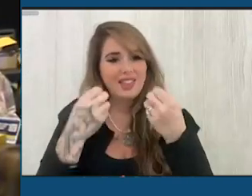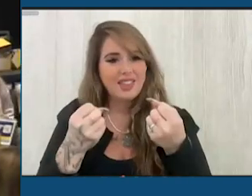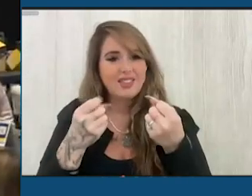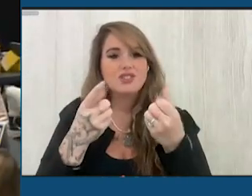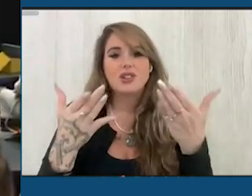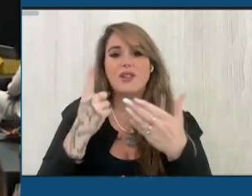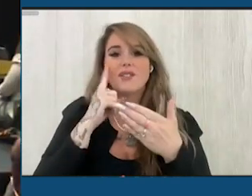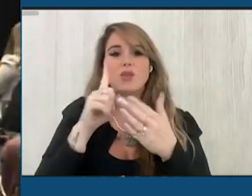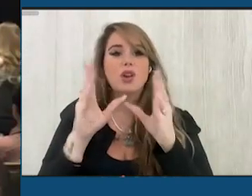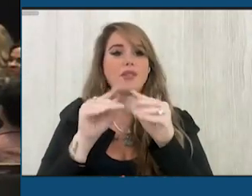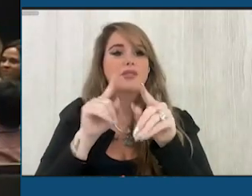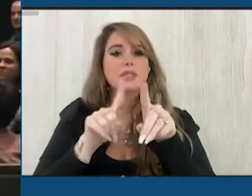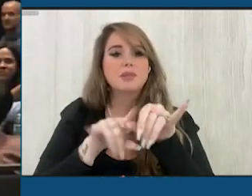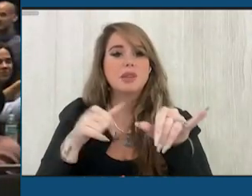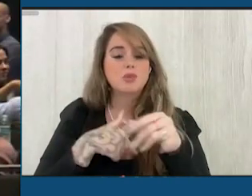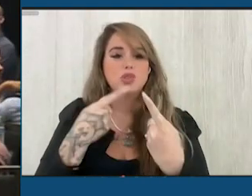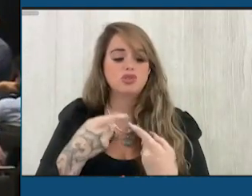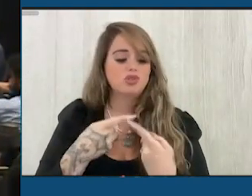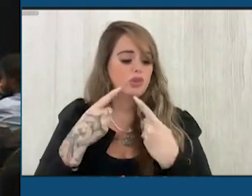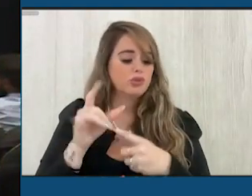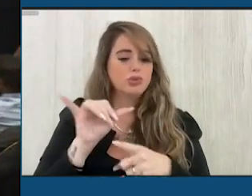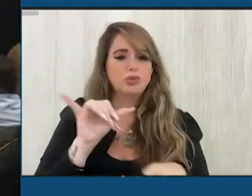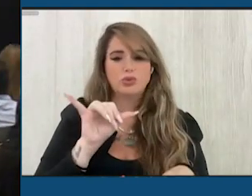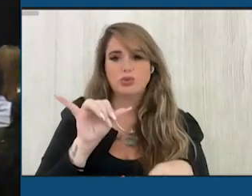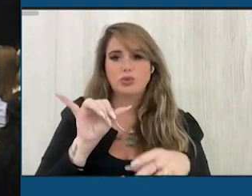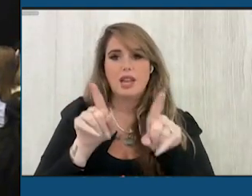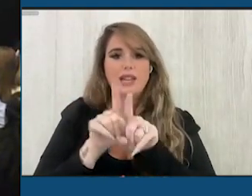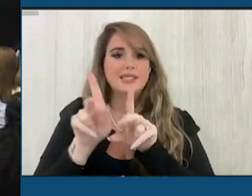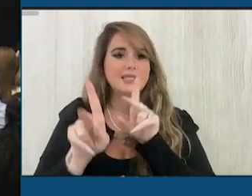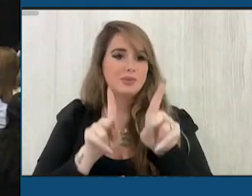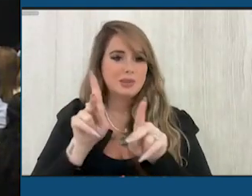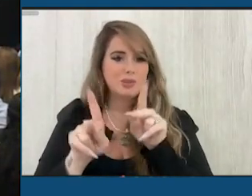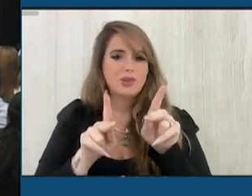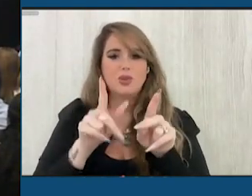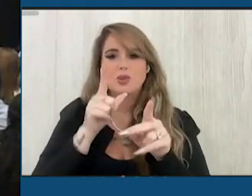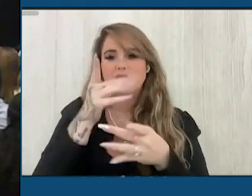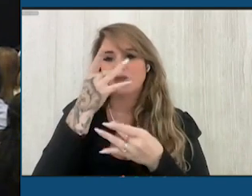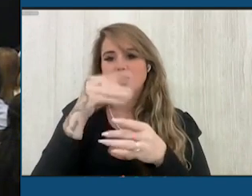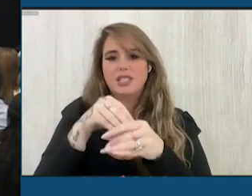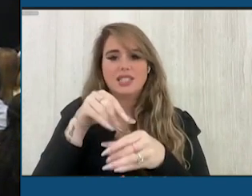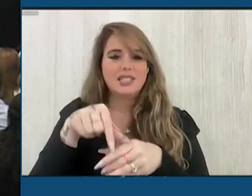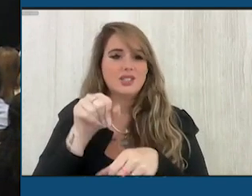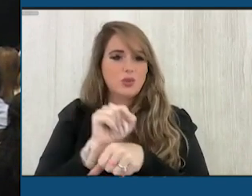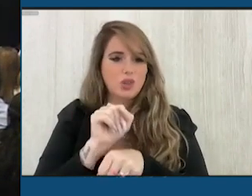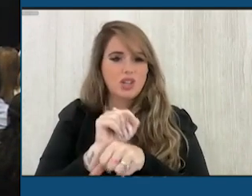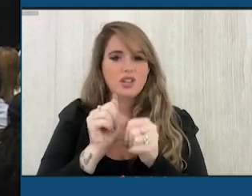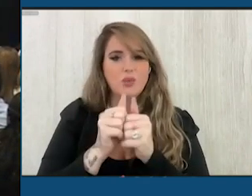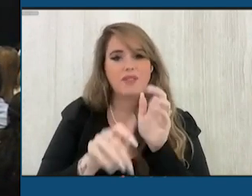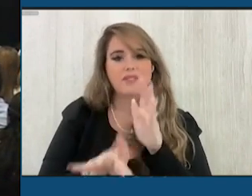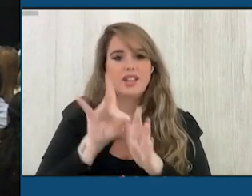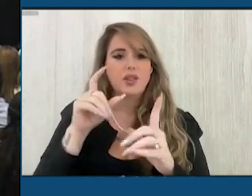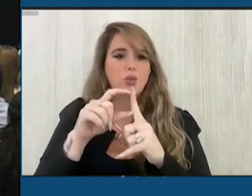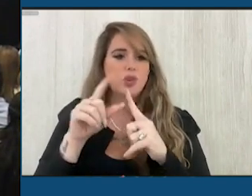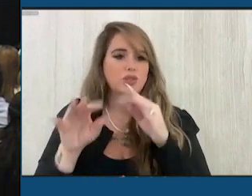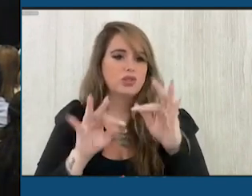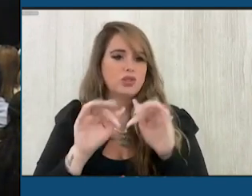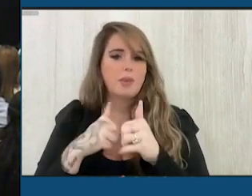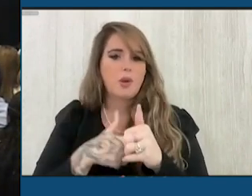but yet we struggle, even as people interested in this work, with finding the words to describe how we feel.